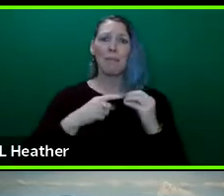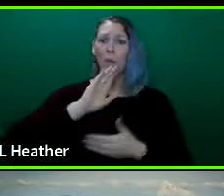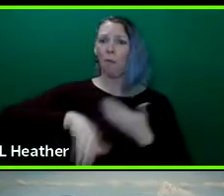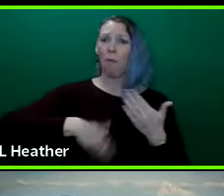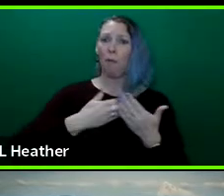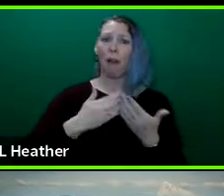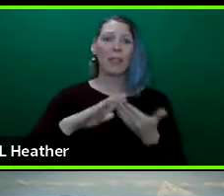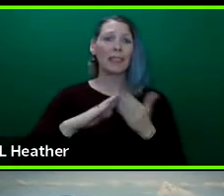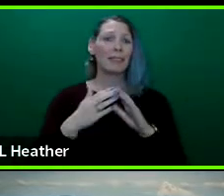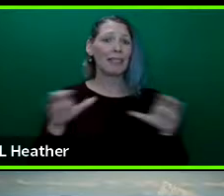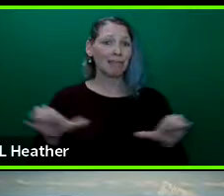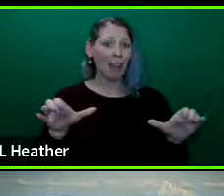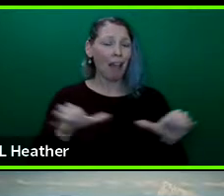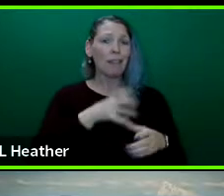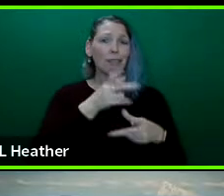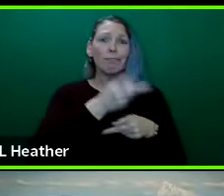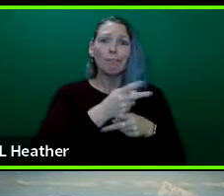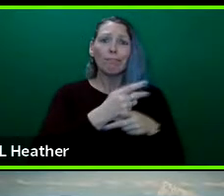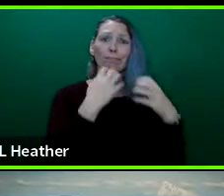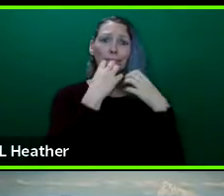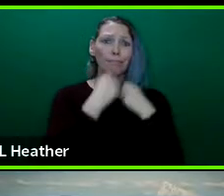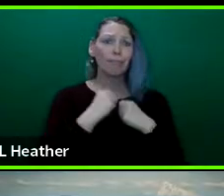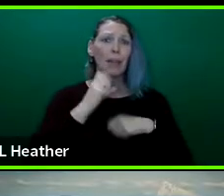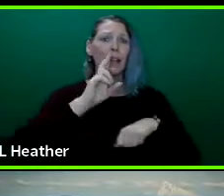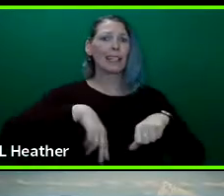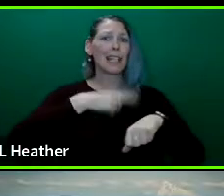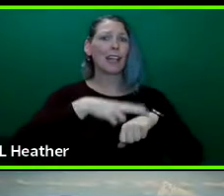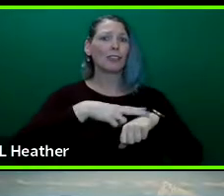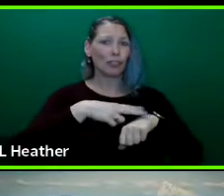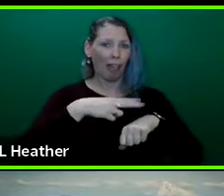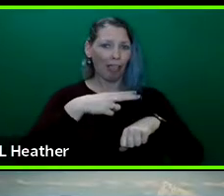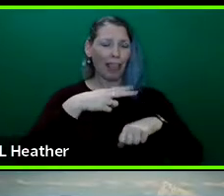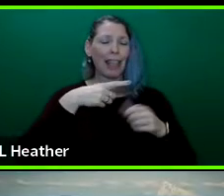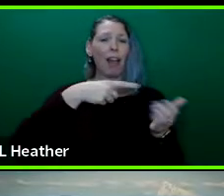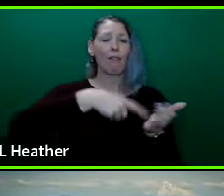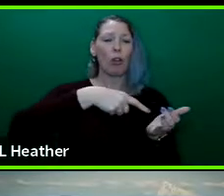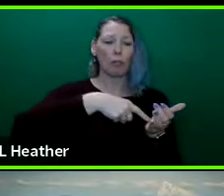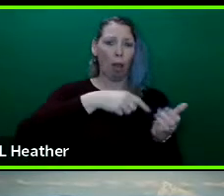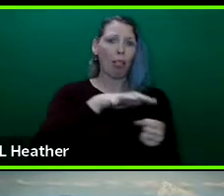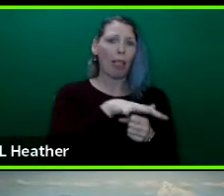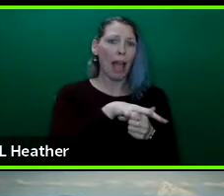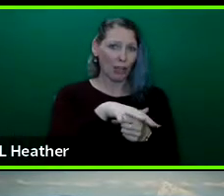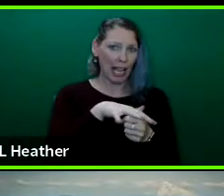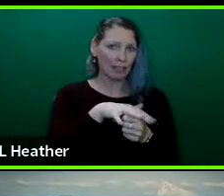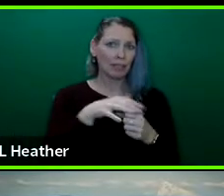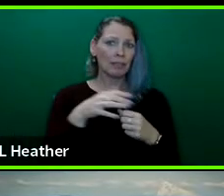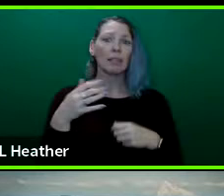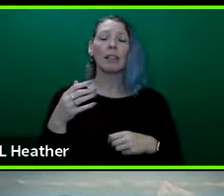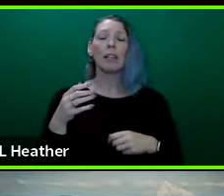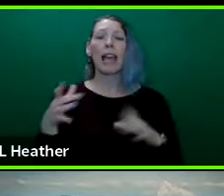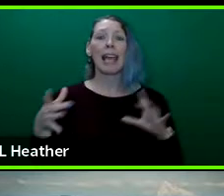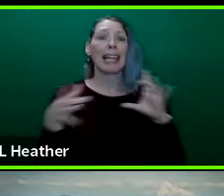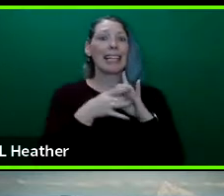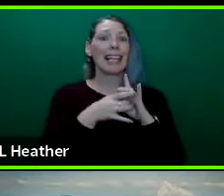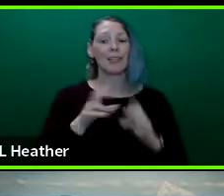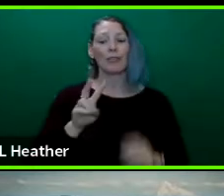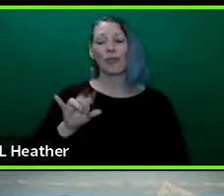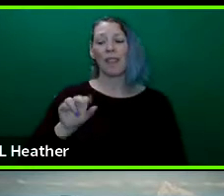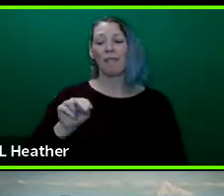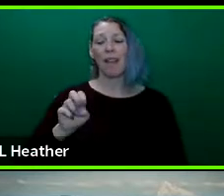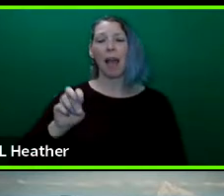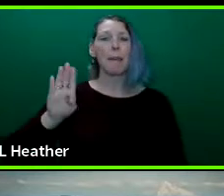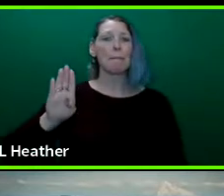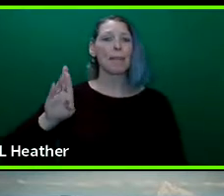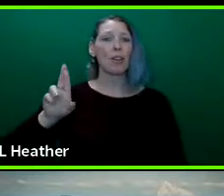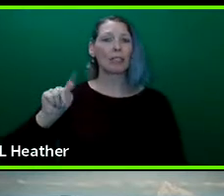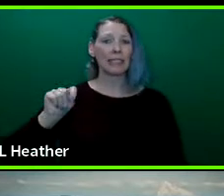done to preserve those naturally occurring affordable areas. It connects to the Vine BRT system